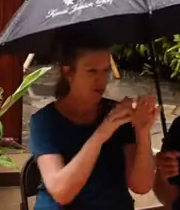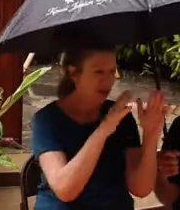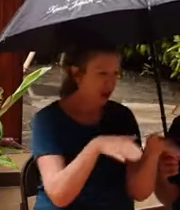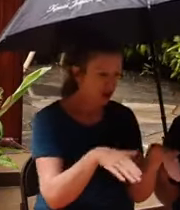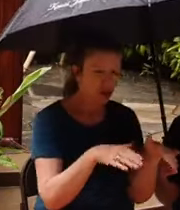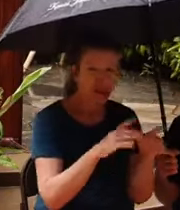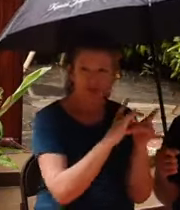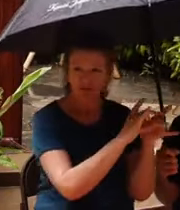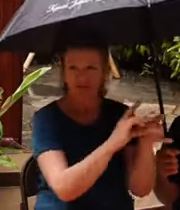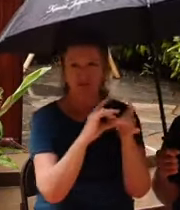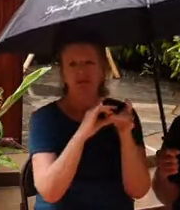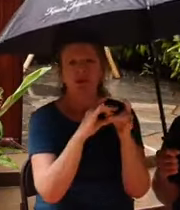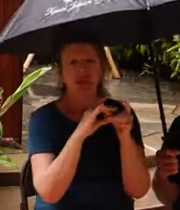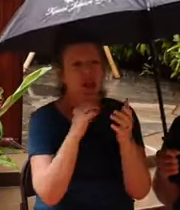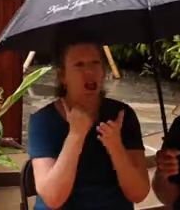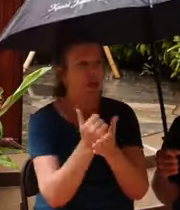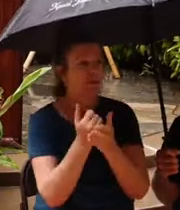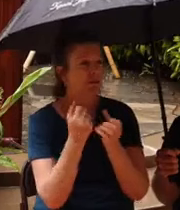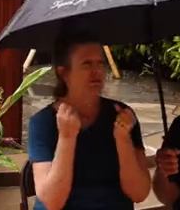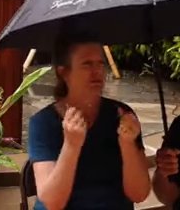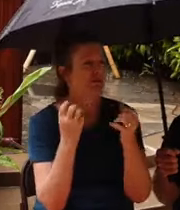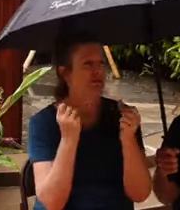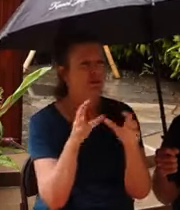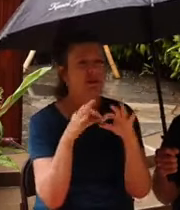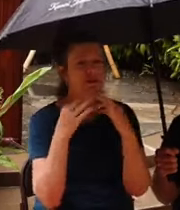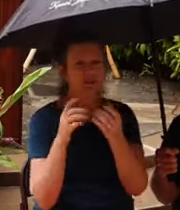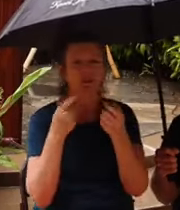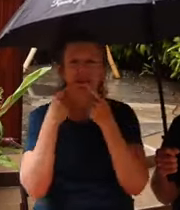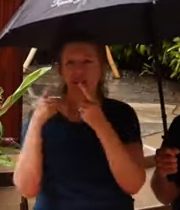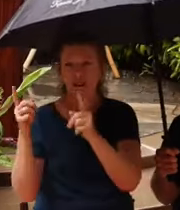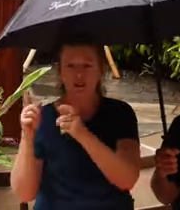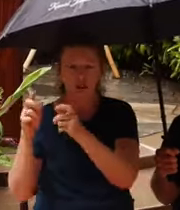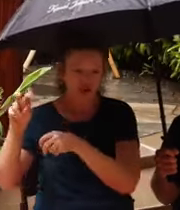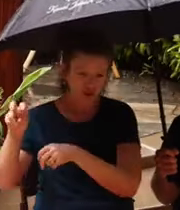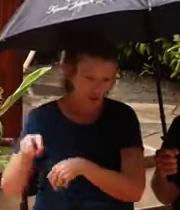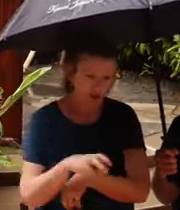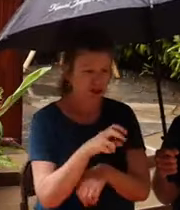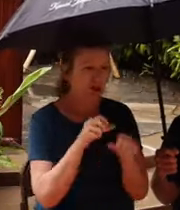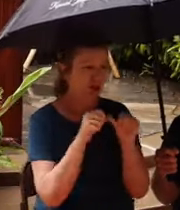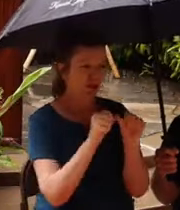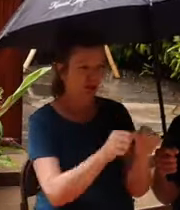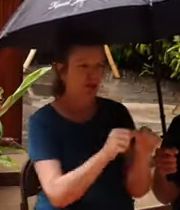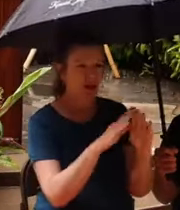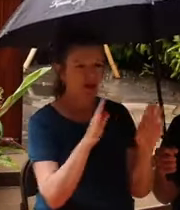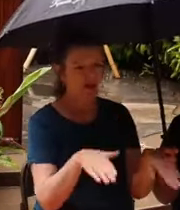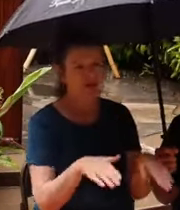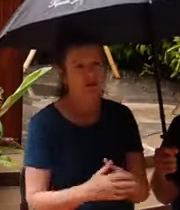helped dozens of families successfully transition into permanent housing.